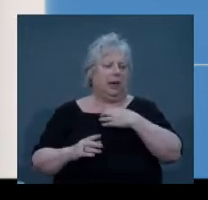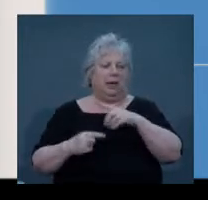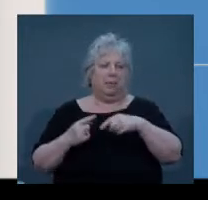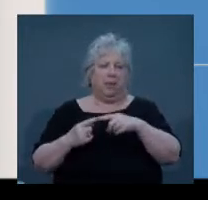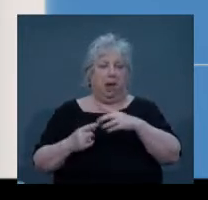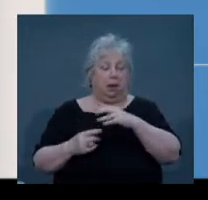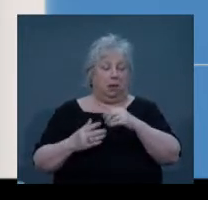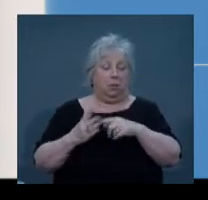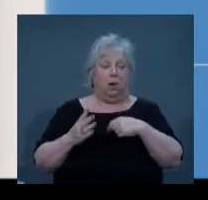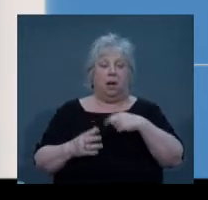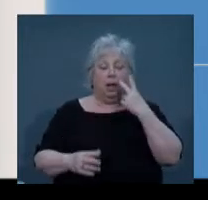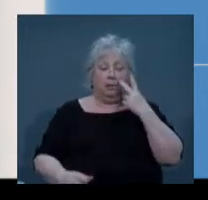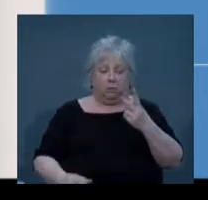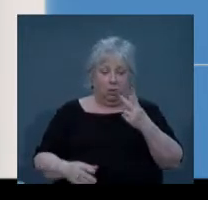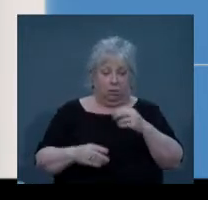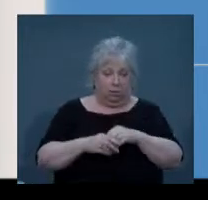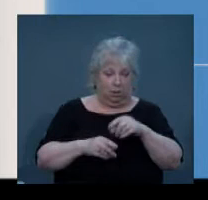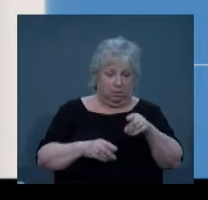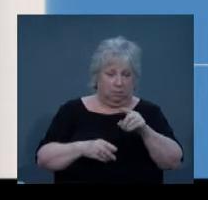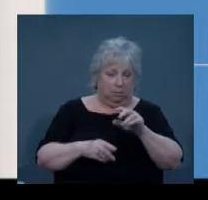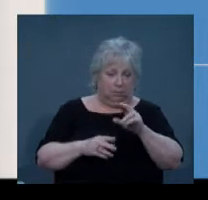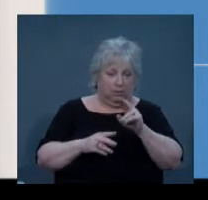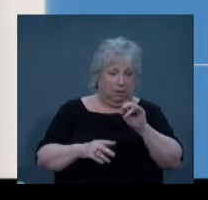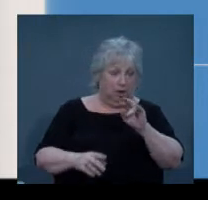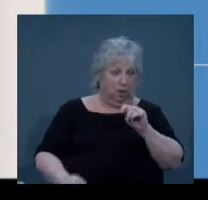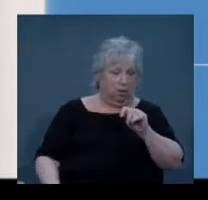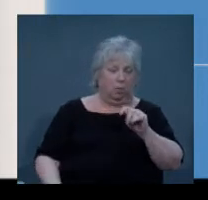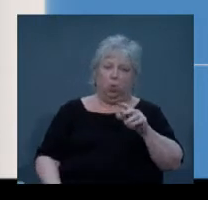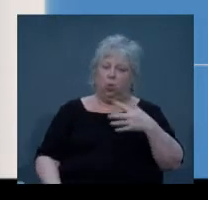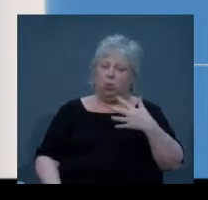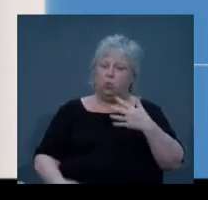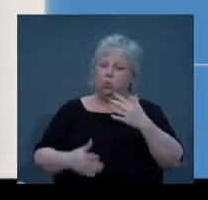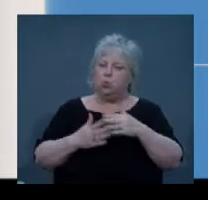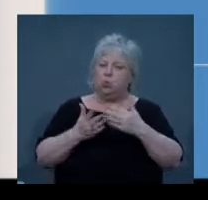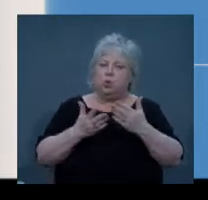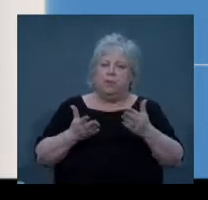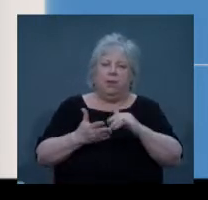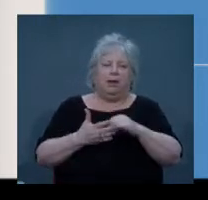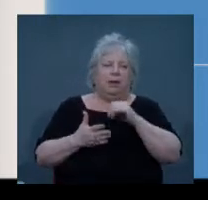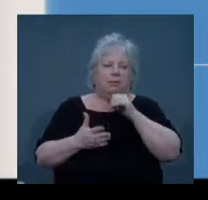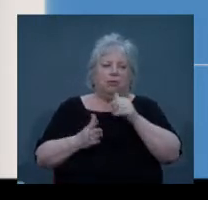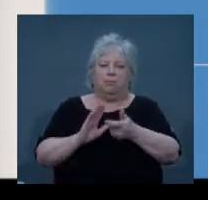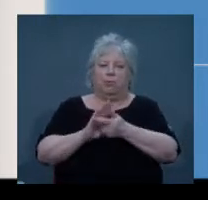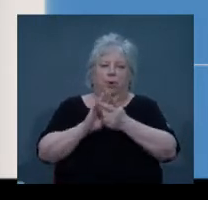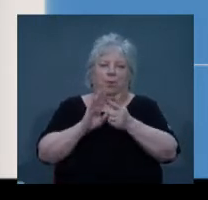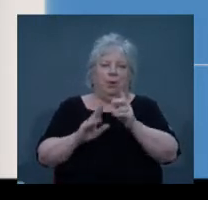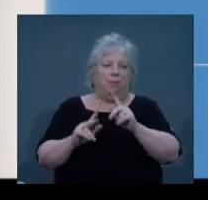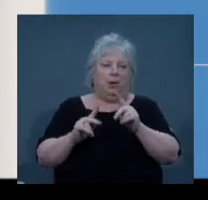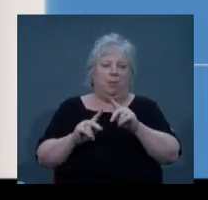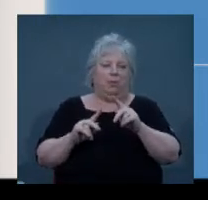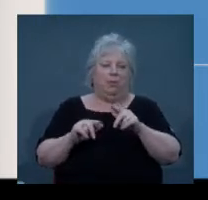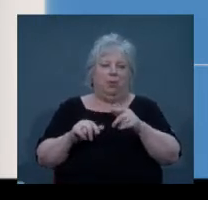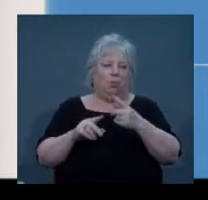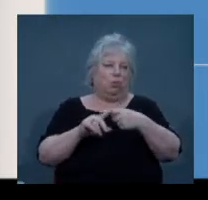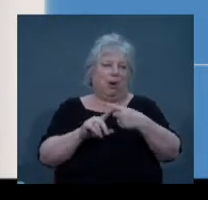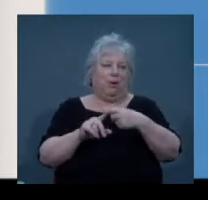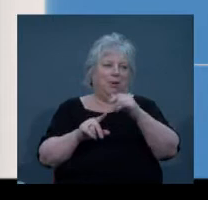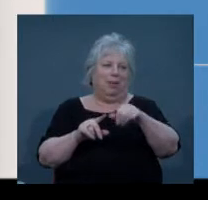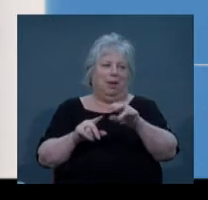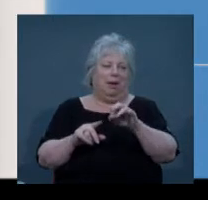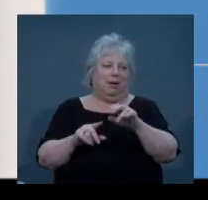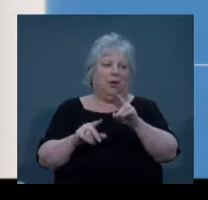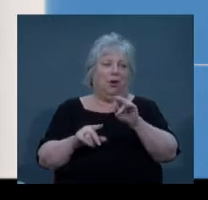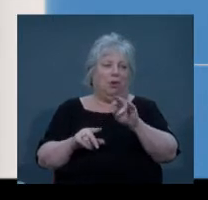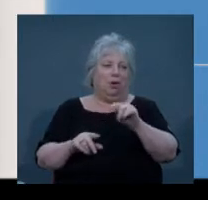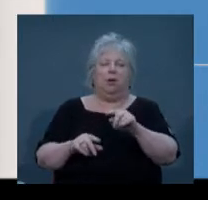saw in there was some things that should not have even allowed some of this stuff to be rented. Yeah, and generally when